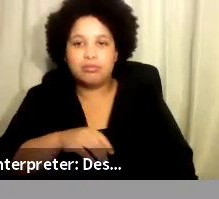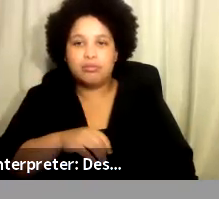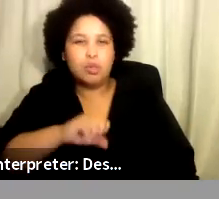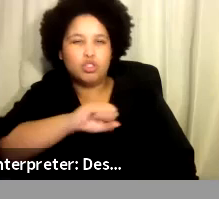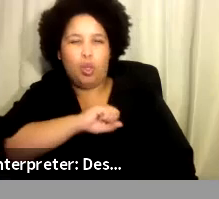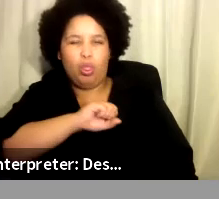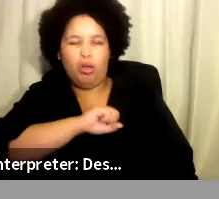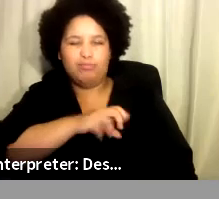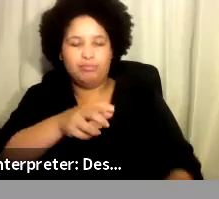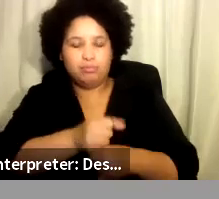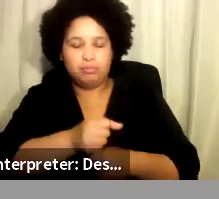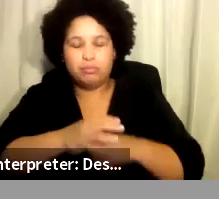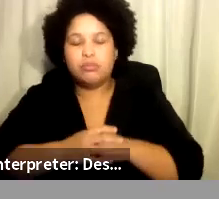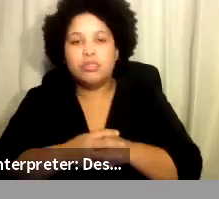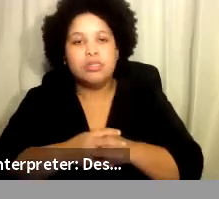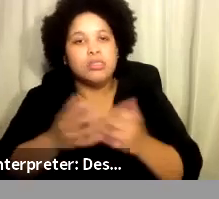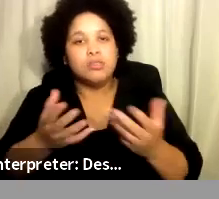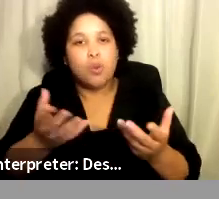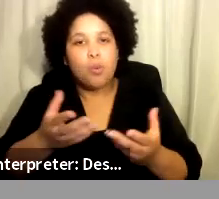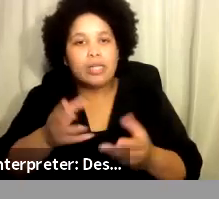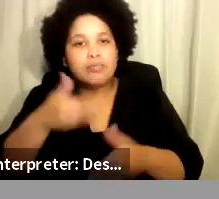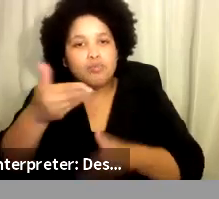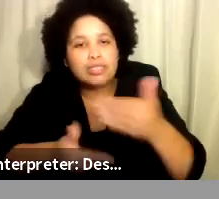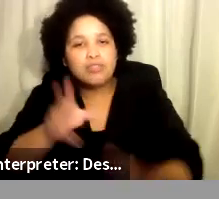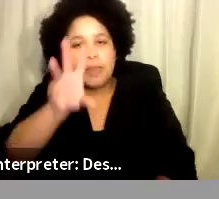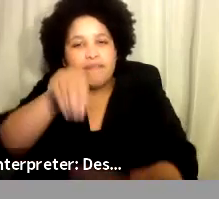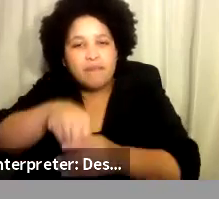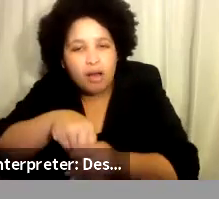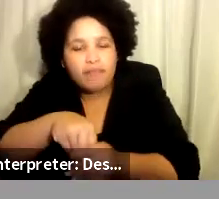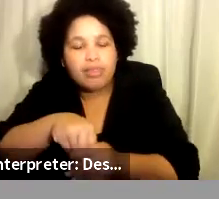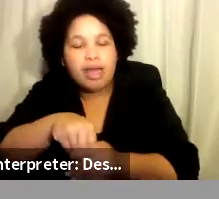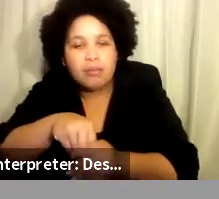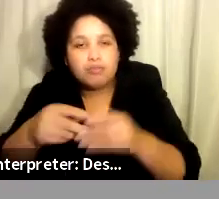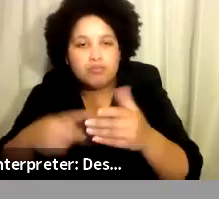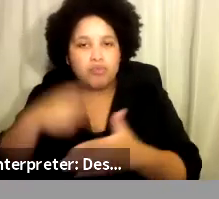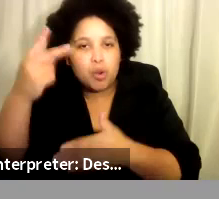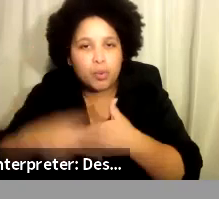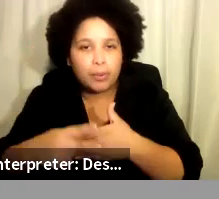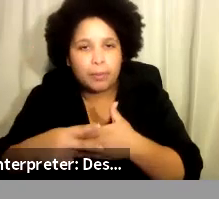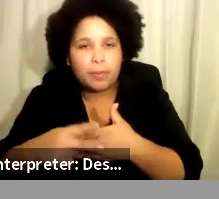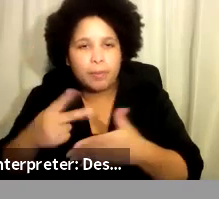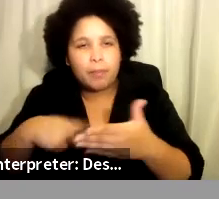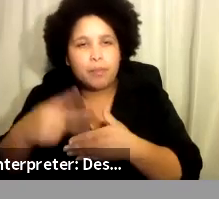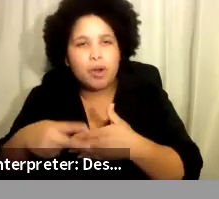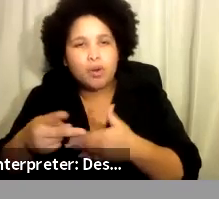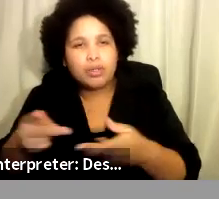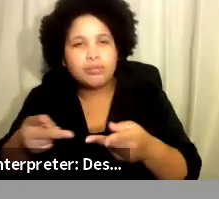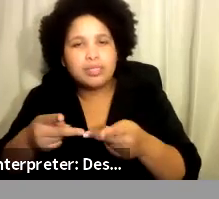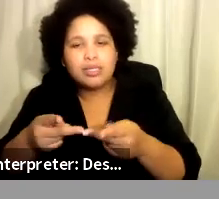What is the process to participate in that program, and what program sites is that offered at?